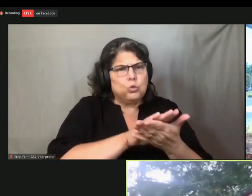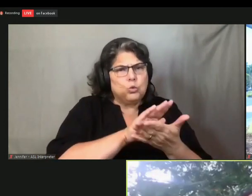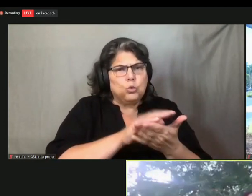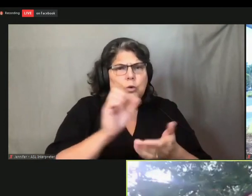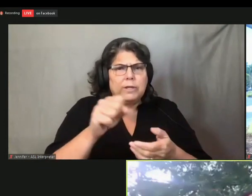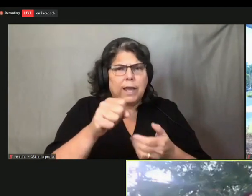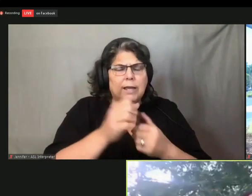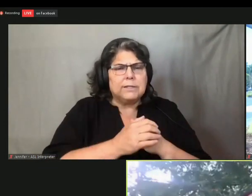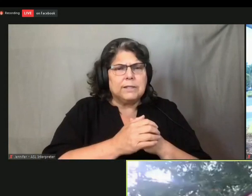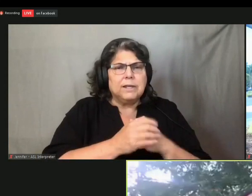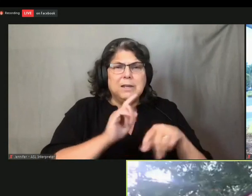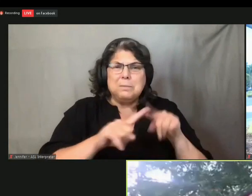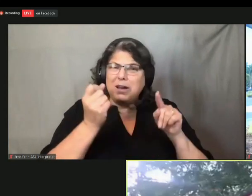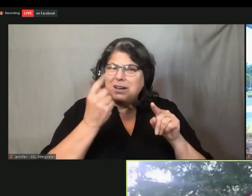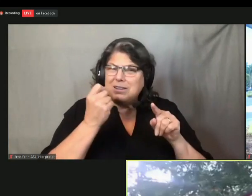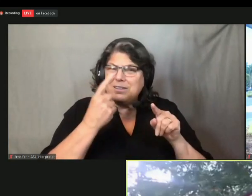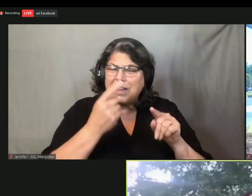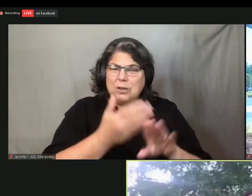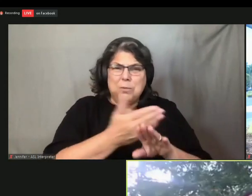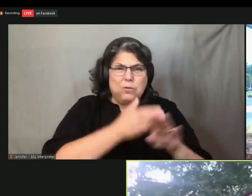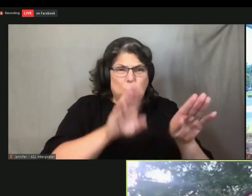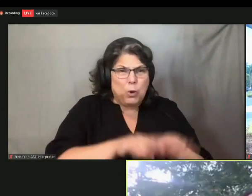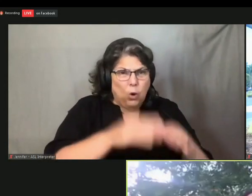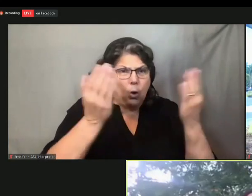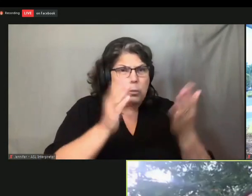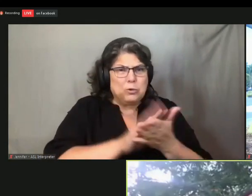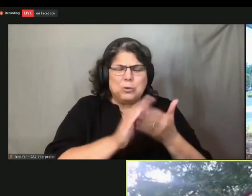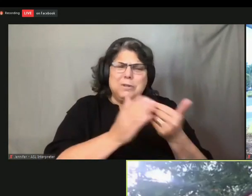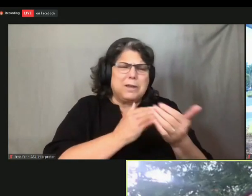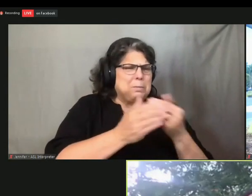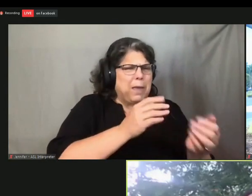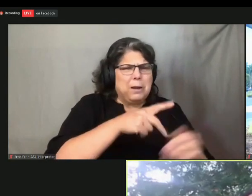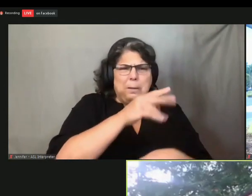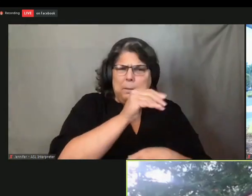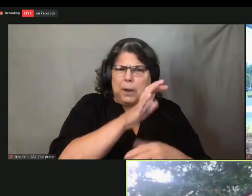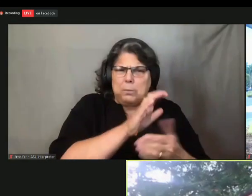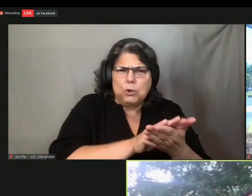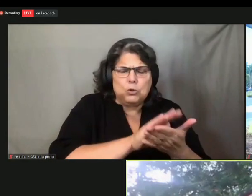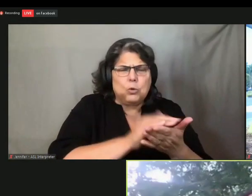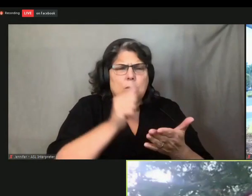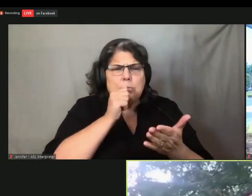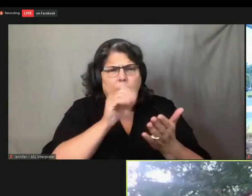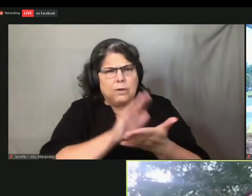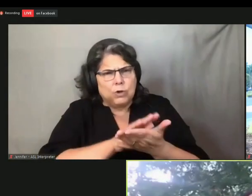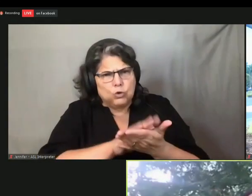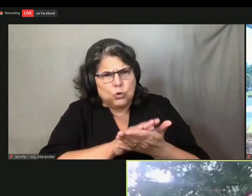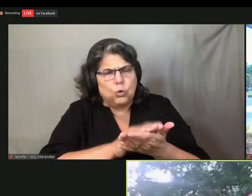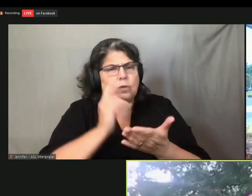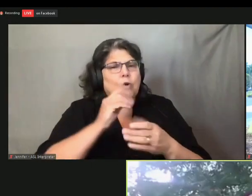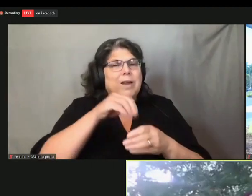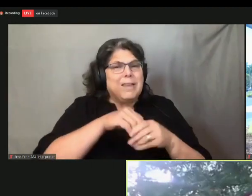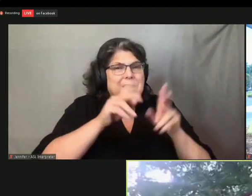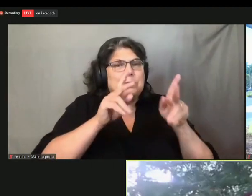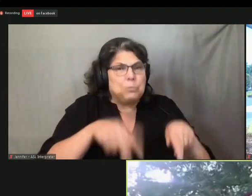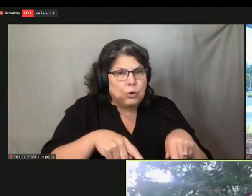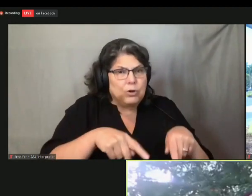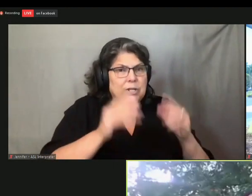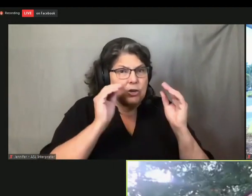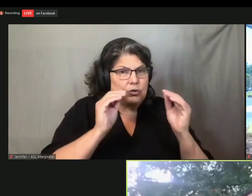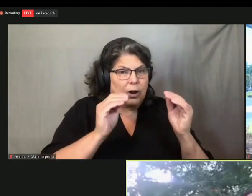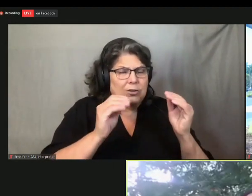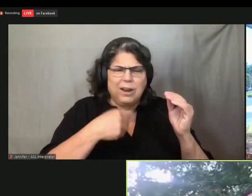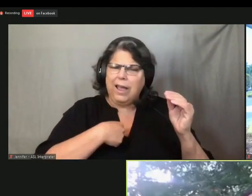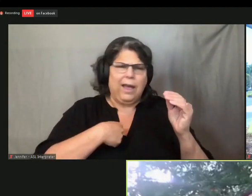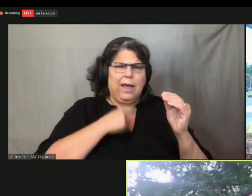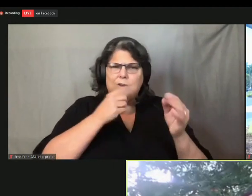that the reopening of schools, public or private, for in-person instruction ultimately is determined not by me, but by